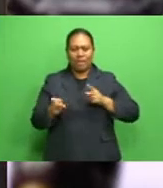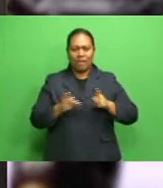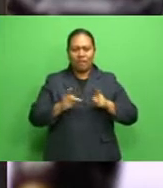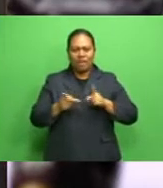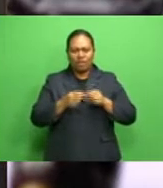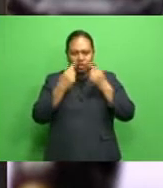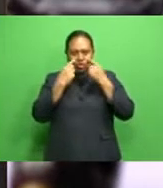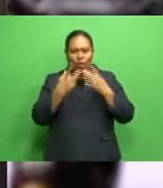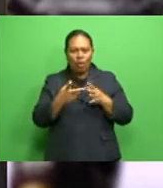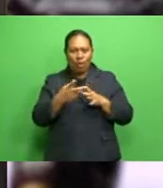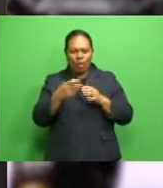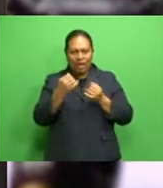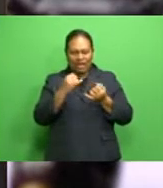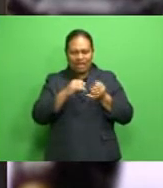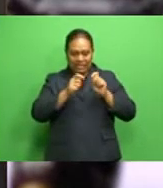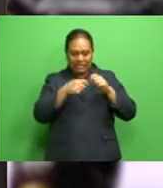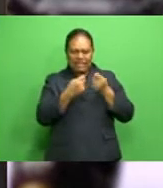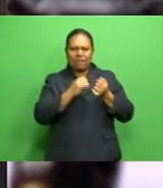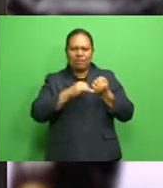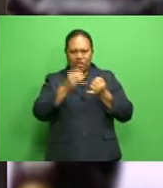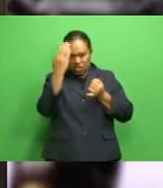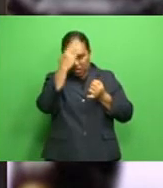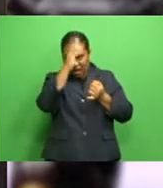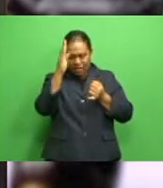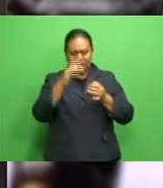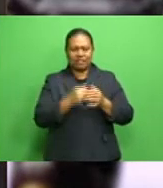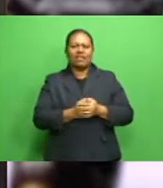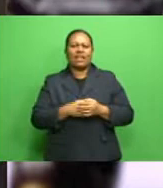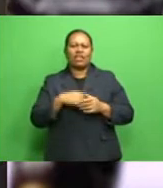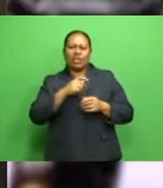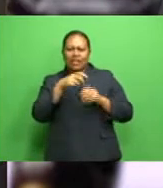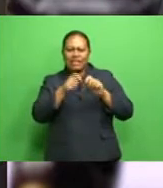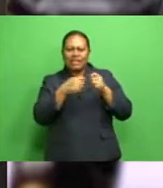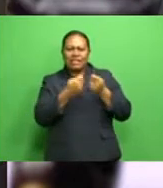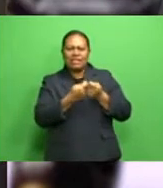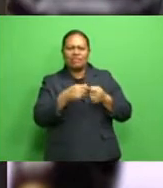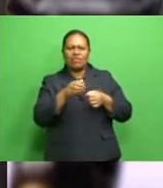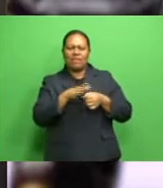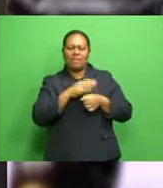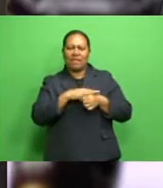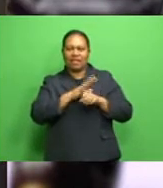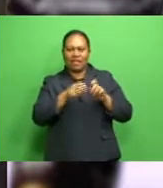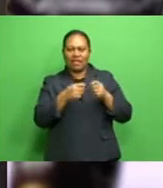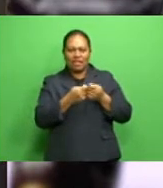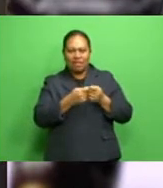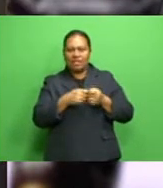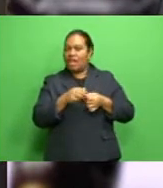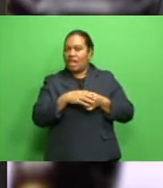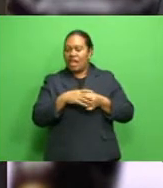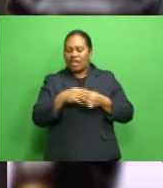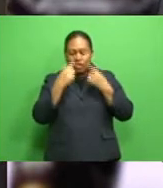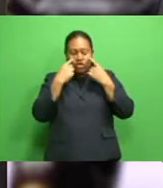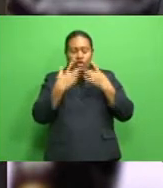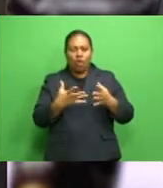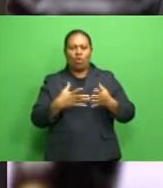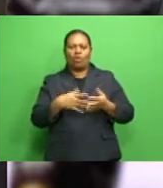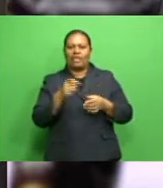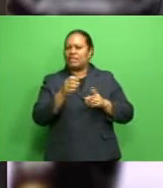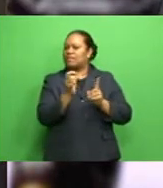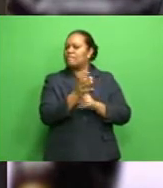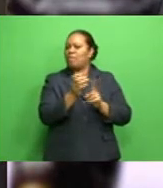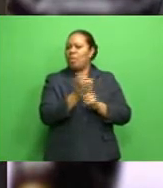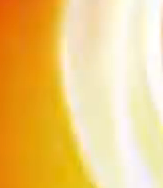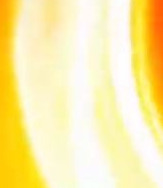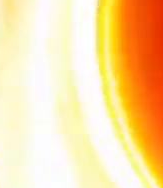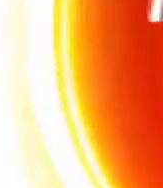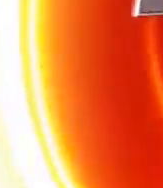Sharks. However, in the 40-22 win over the Manly Sea Eagles, he put in a show that made him one of the most valuable players in the